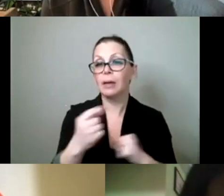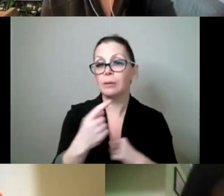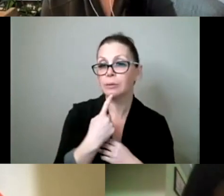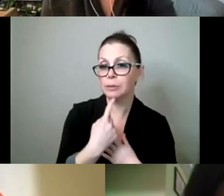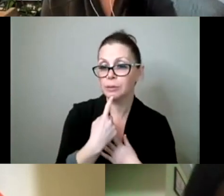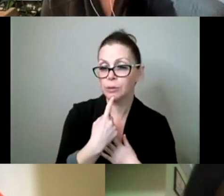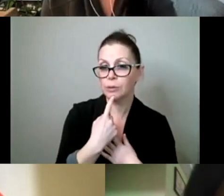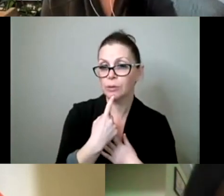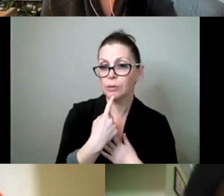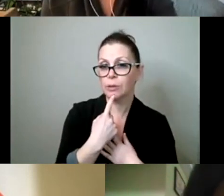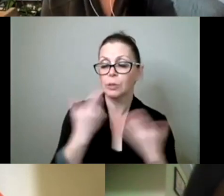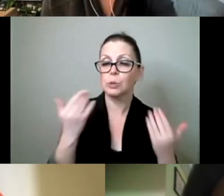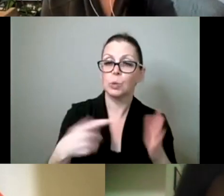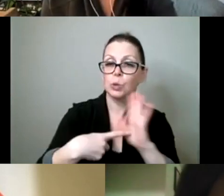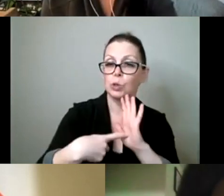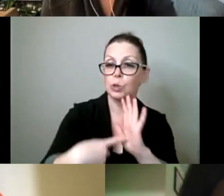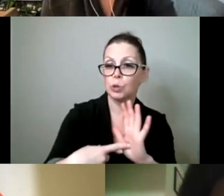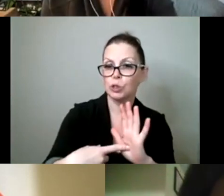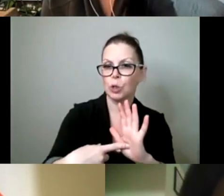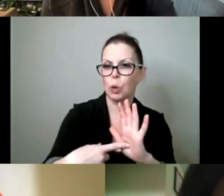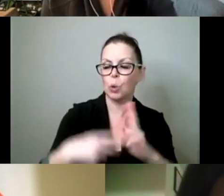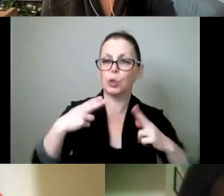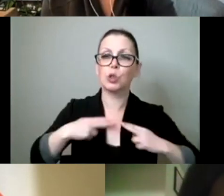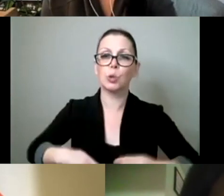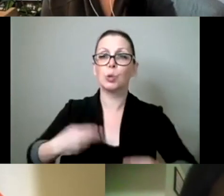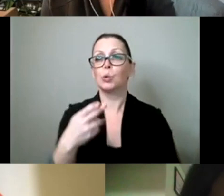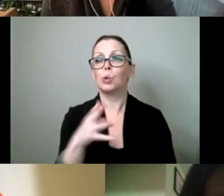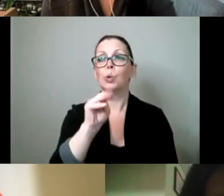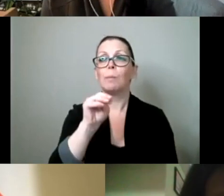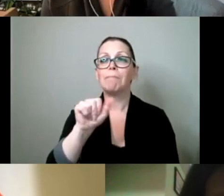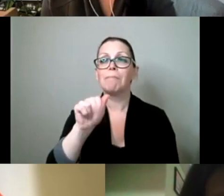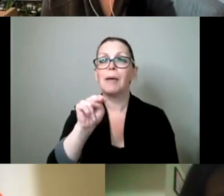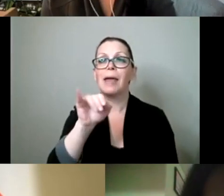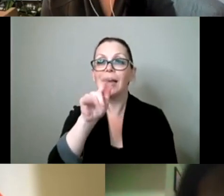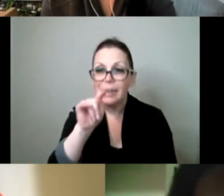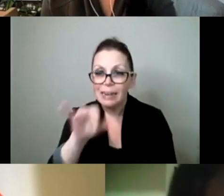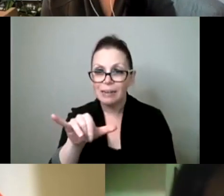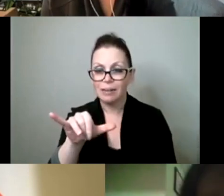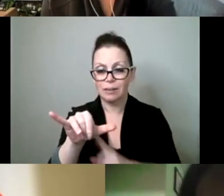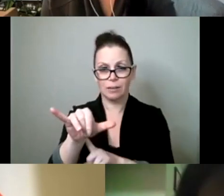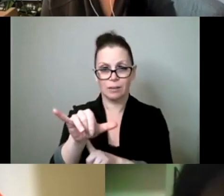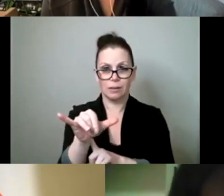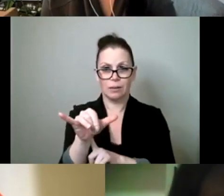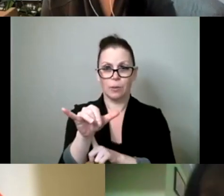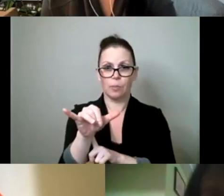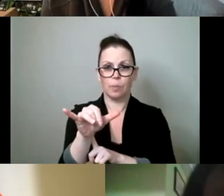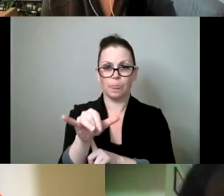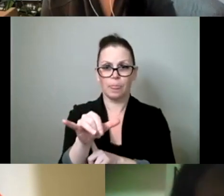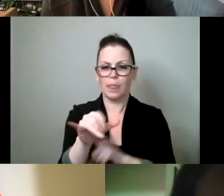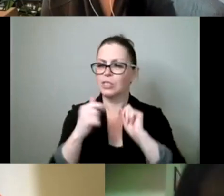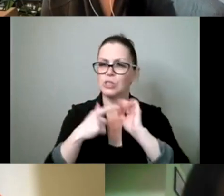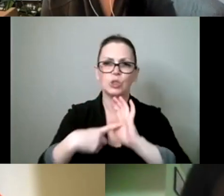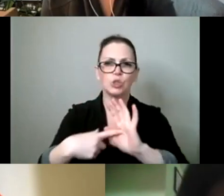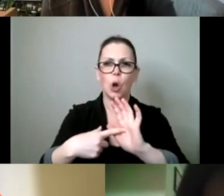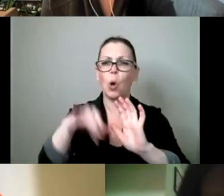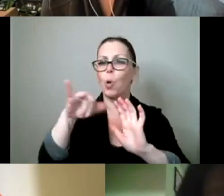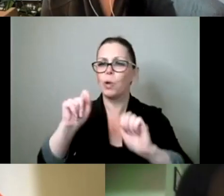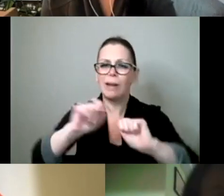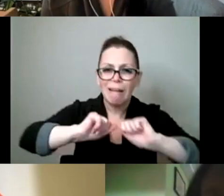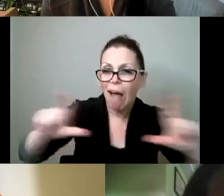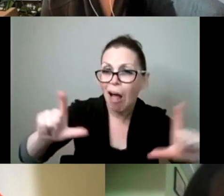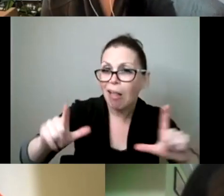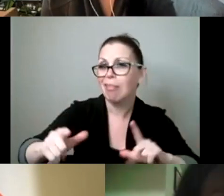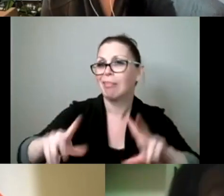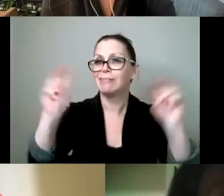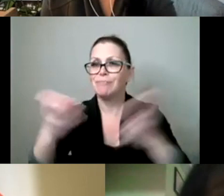to show the humanity, you know, just the all of it, like the good, bad, and the ugly,